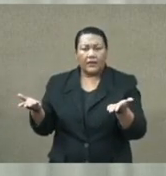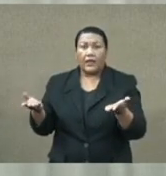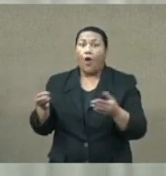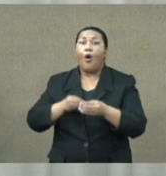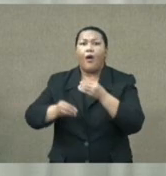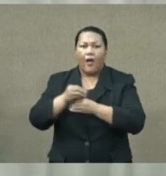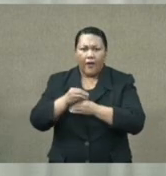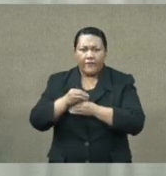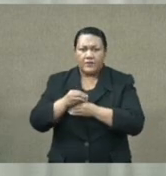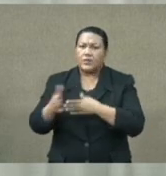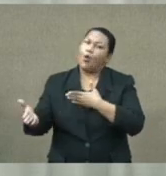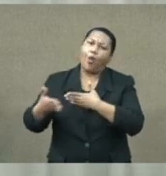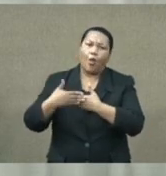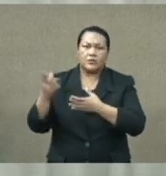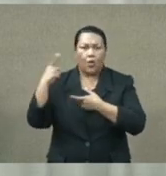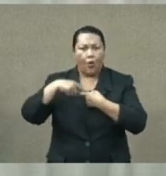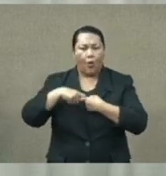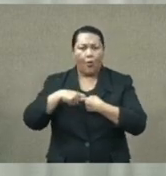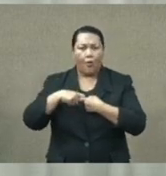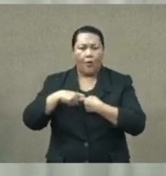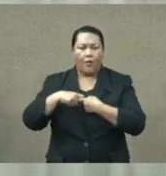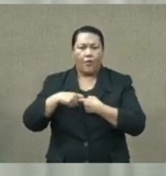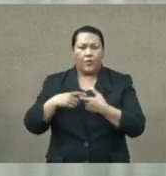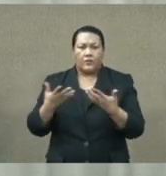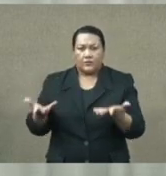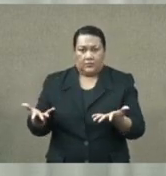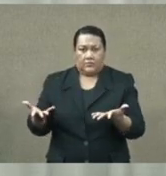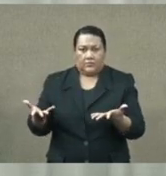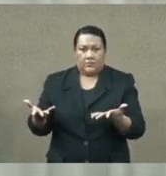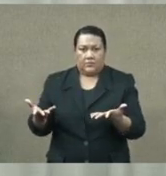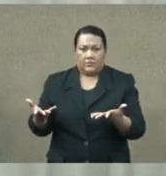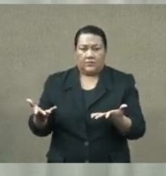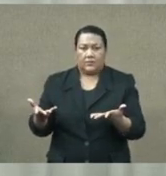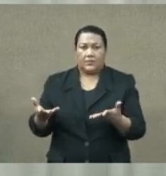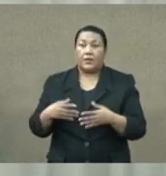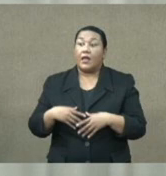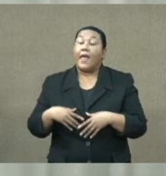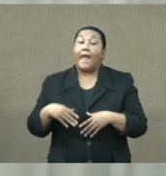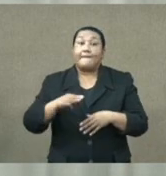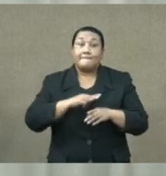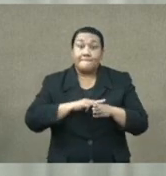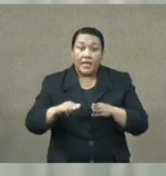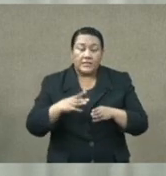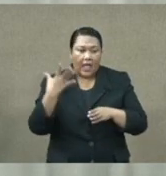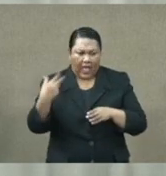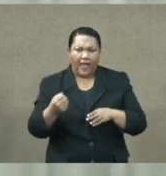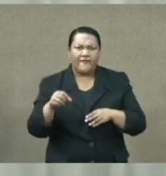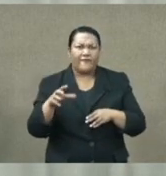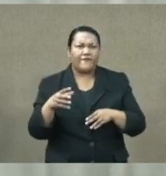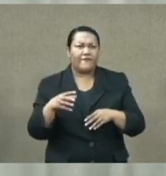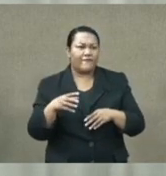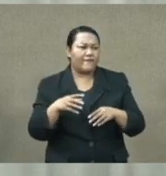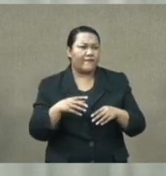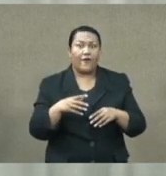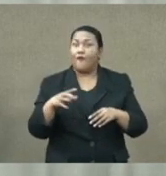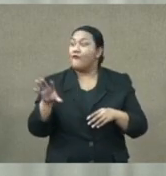deserted and locked up. Members of our coalition have a message for Mr. Bainimarama. On behalf